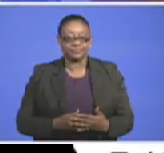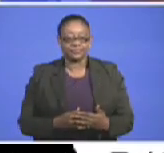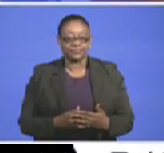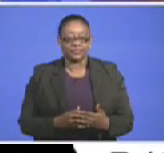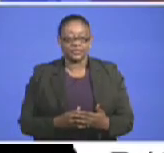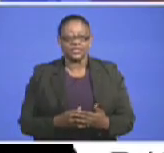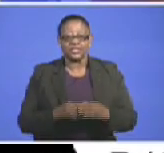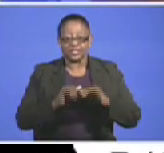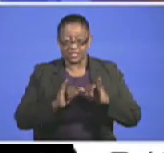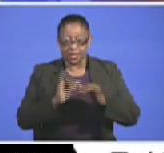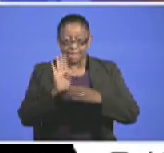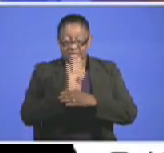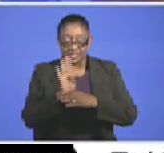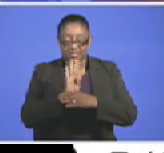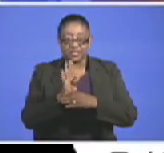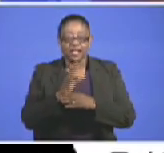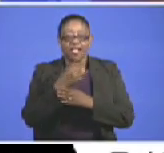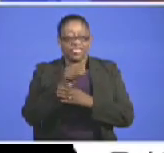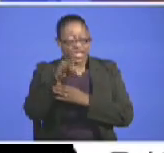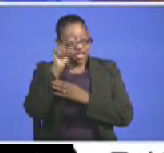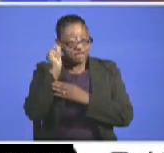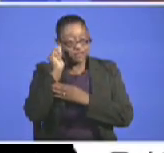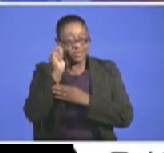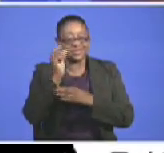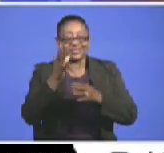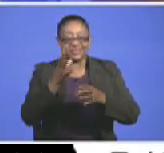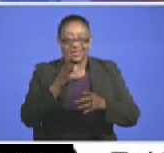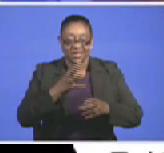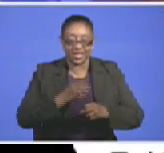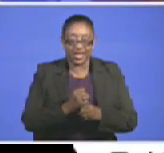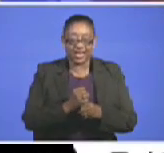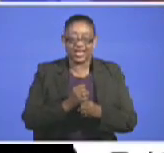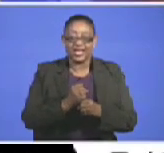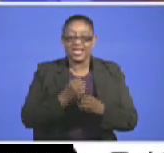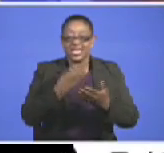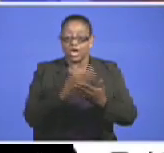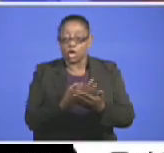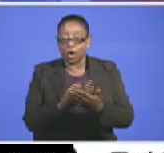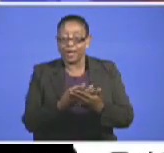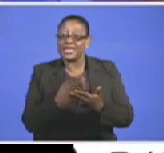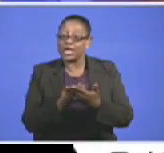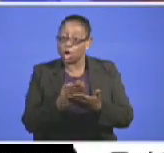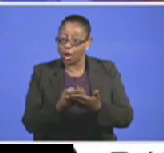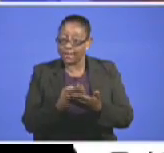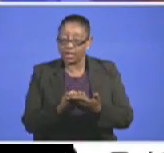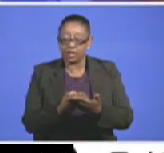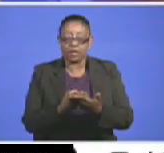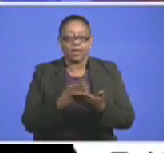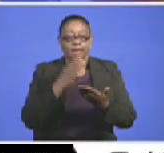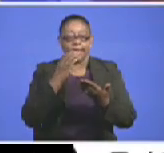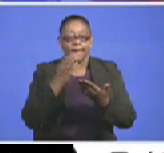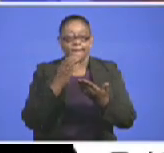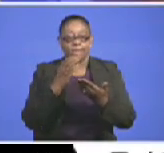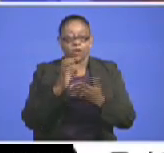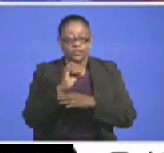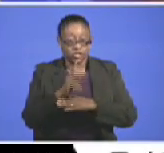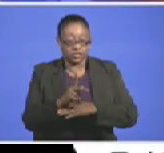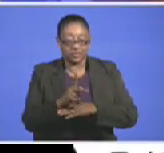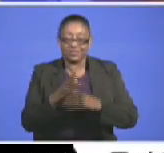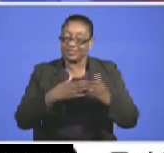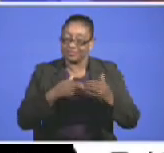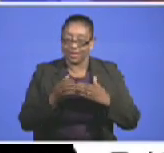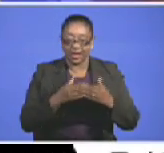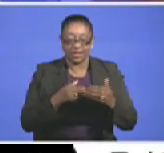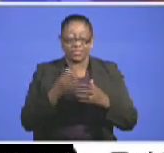Well, still on business news, the government is ramping up its efforts to maintain economic activity throughout the country despite the obvious